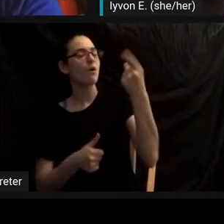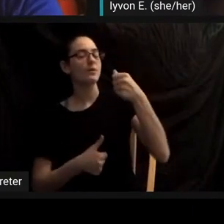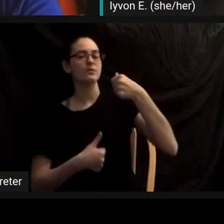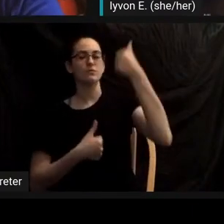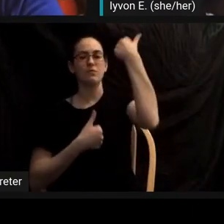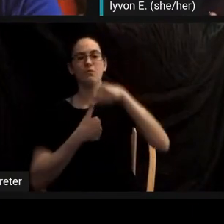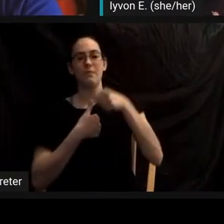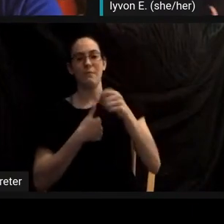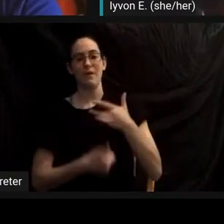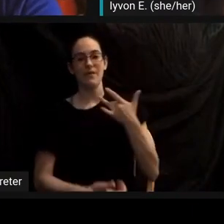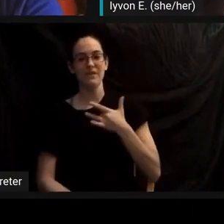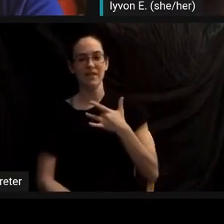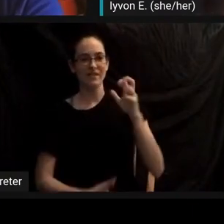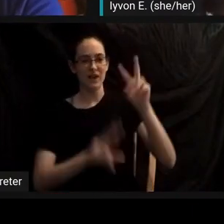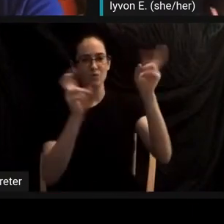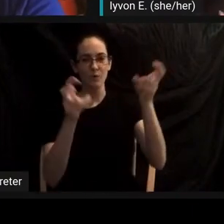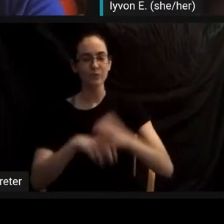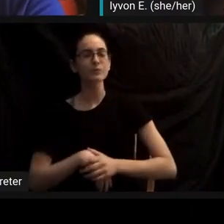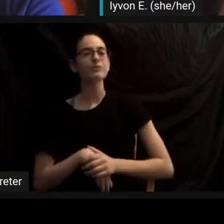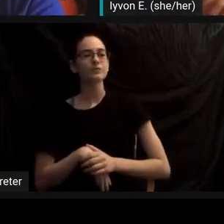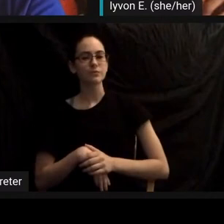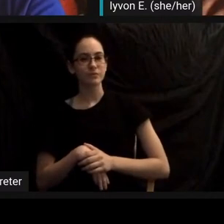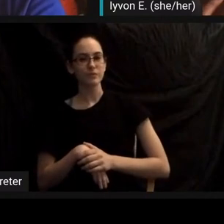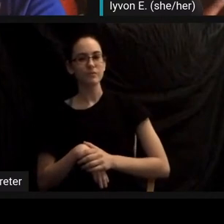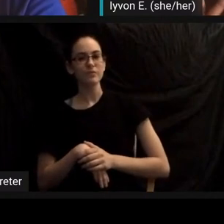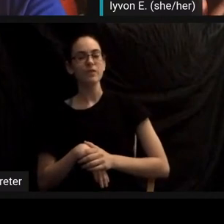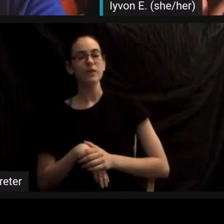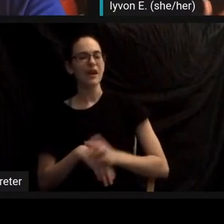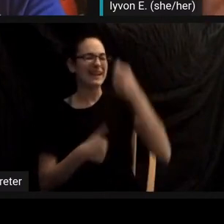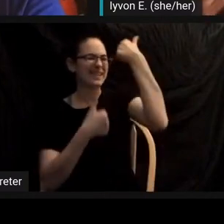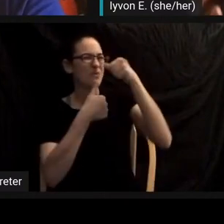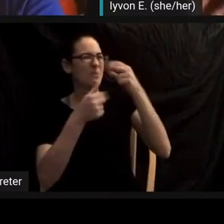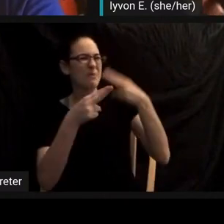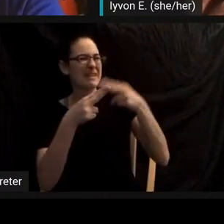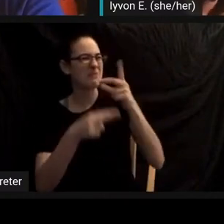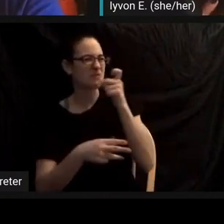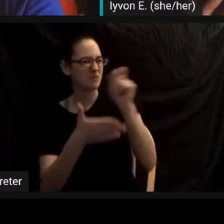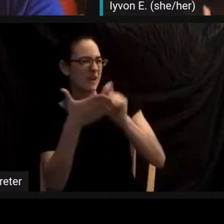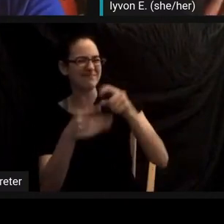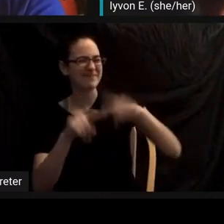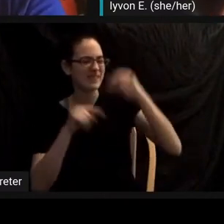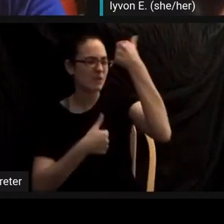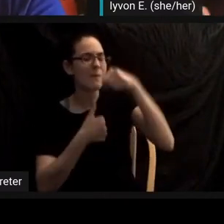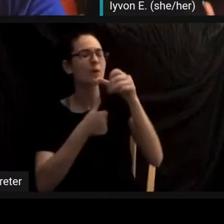Angelou. I might be wrong about that, but all to say that